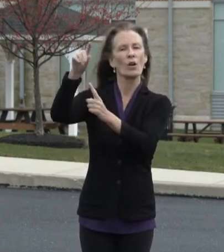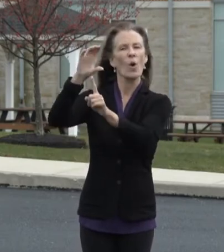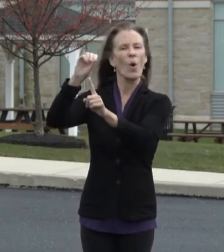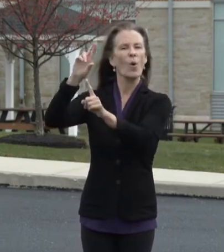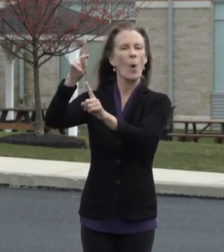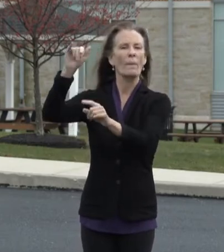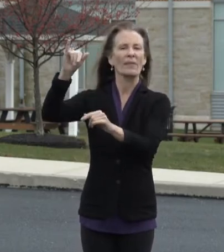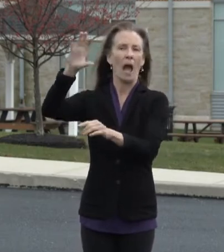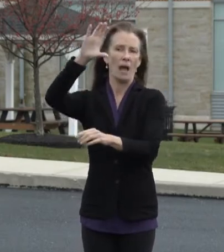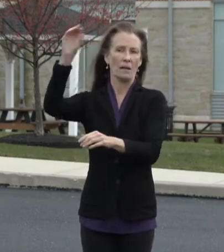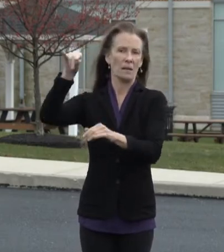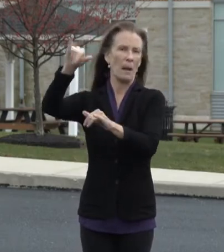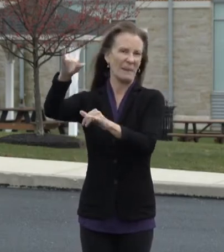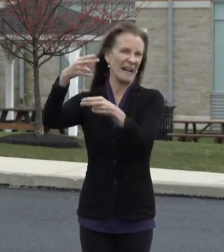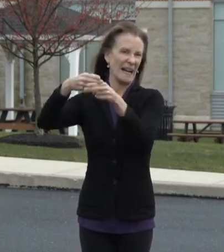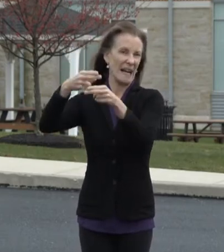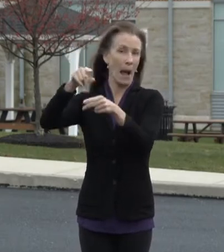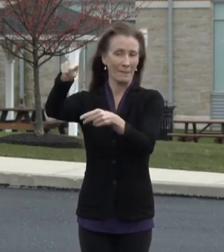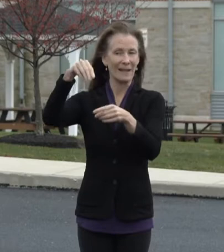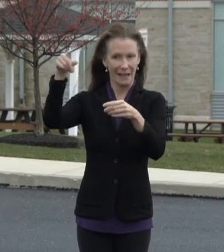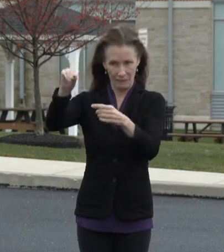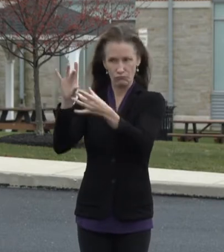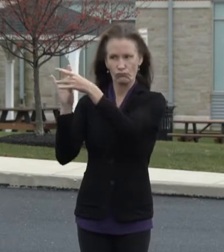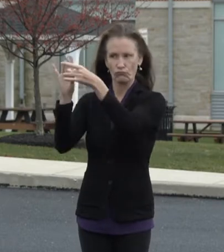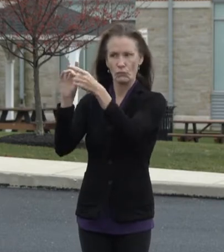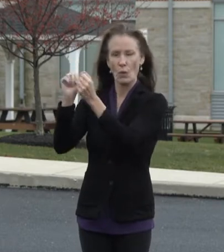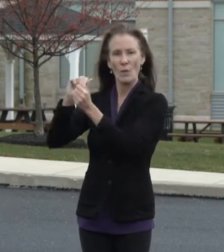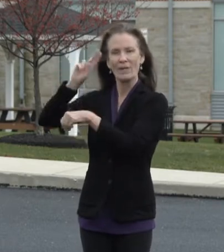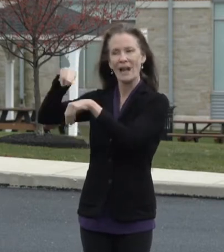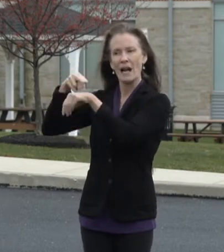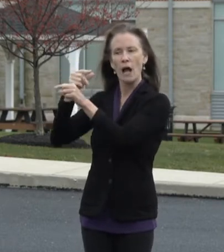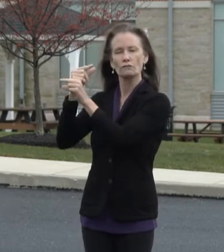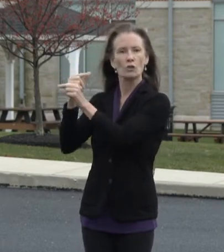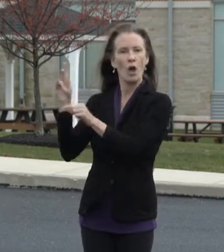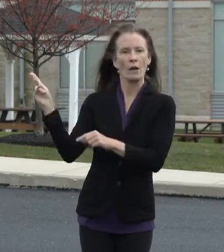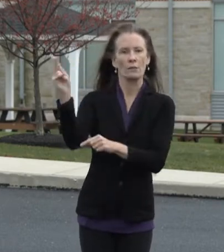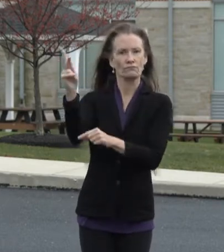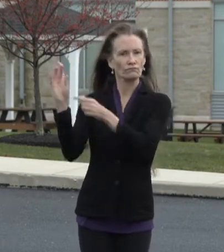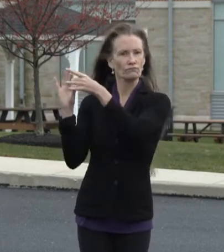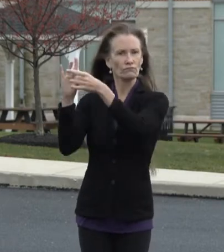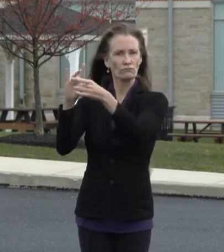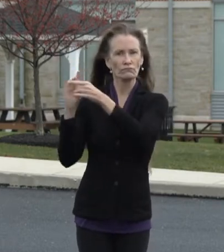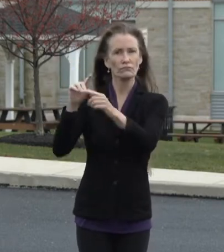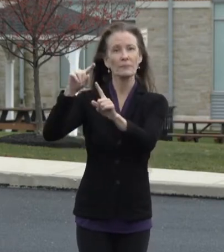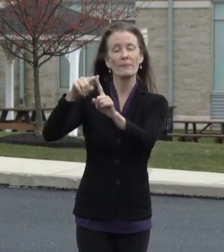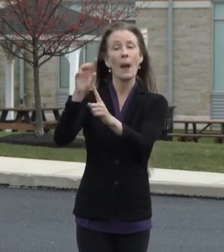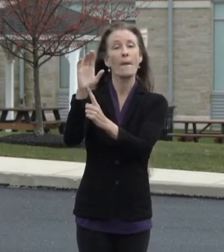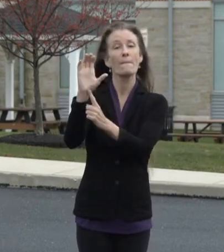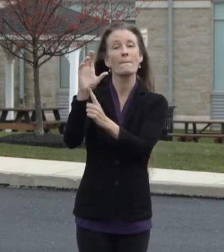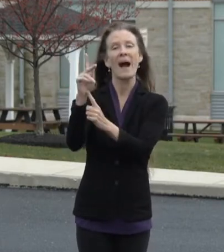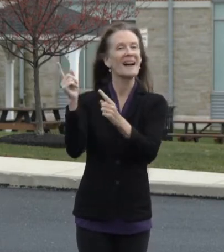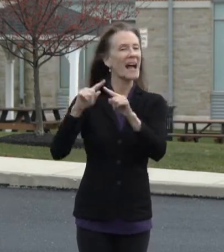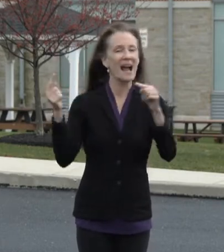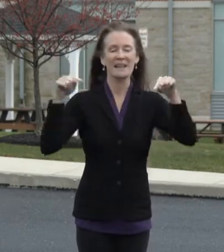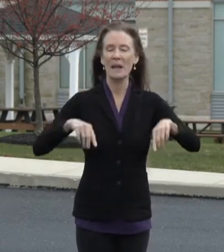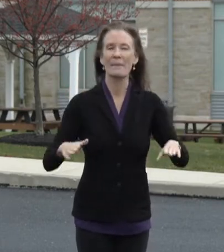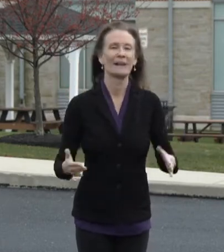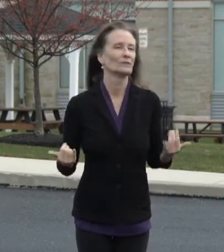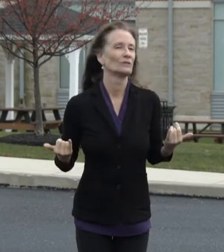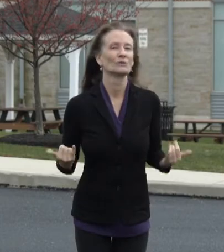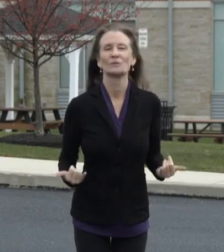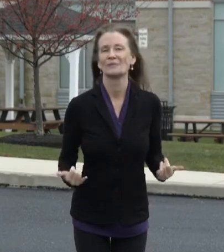assistance from the Pennsylvania National Guard. Mr. Black could not attend in person due to his company's COVID-19 travel